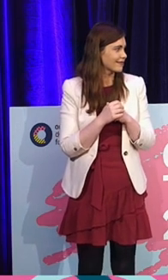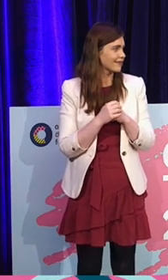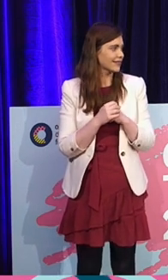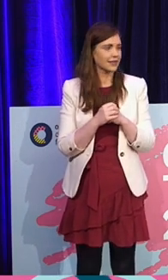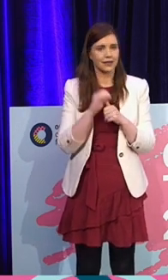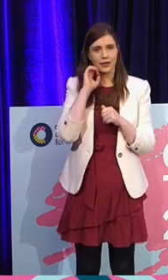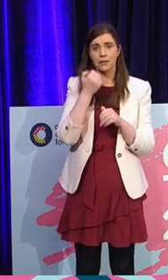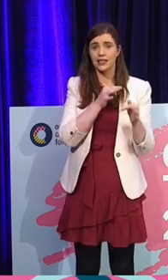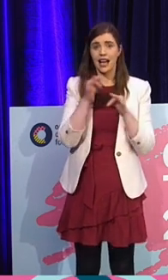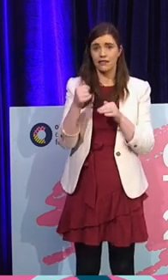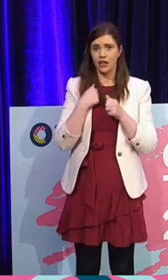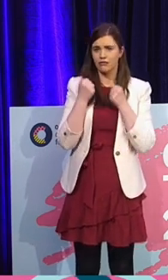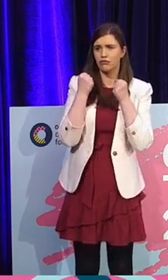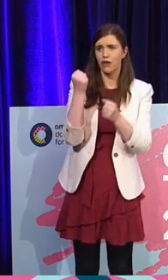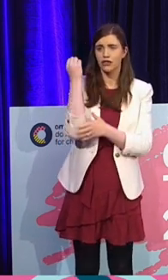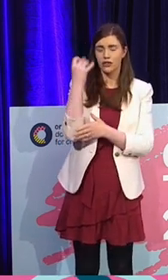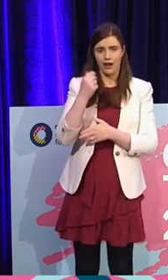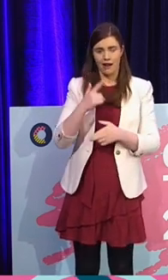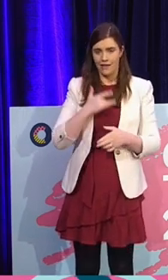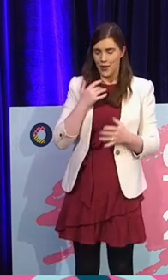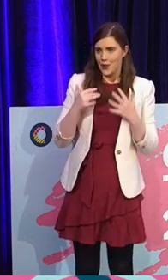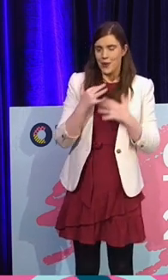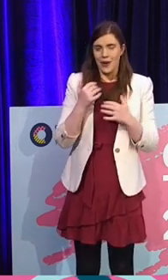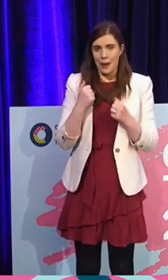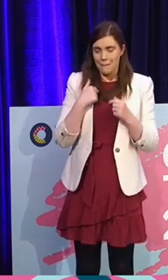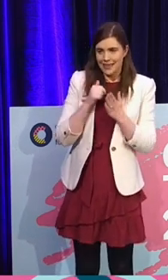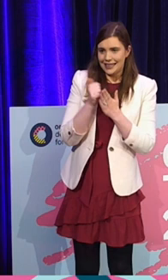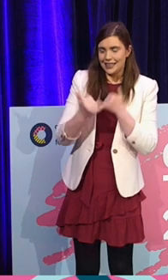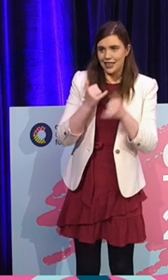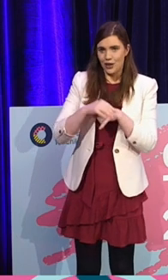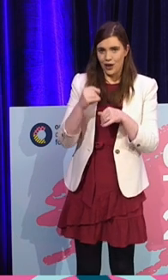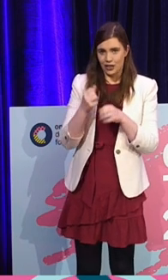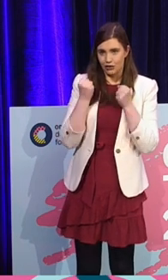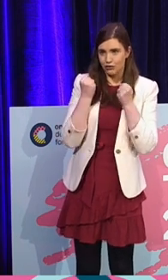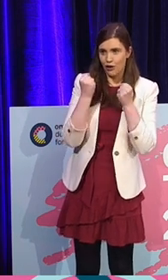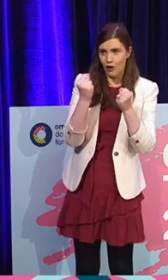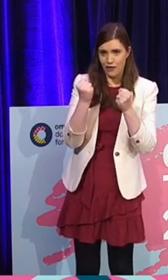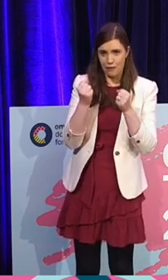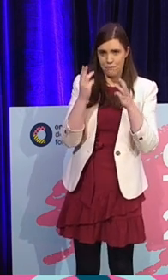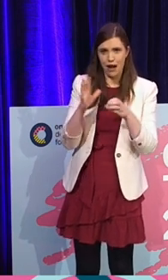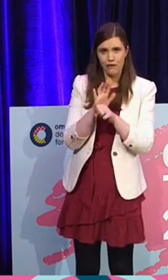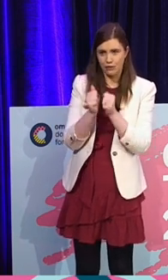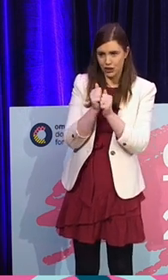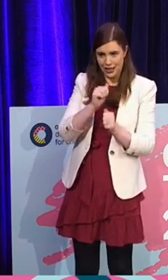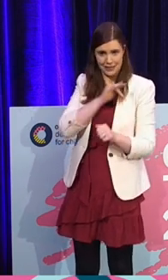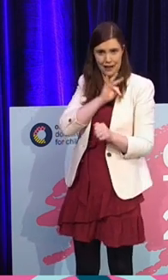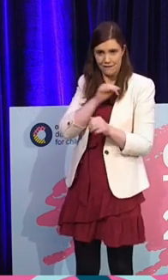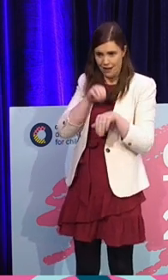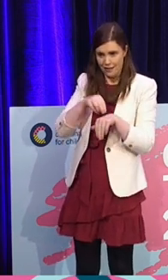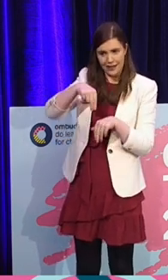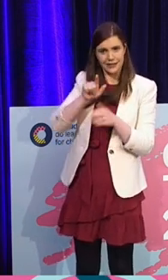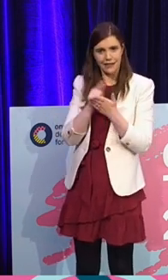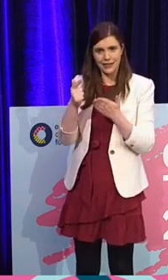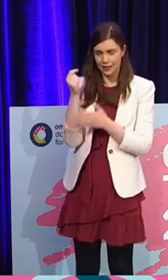Because after the experience, I was buzzing. Because me, a 16-year-old girl at the time, drove a powerful machine by herself on the